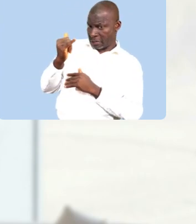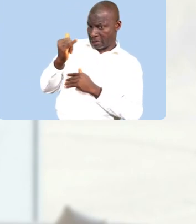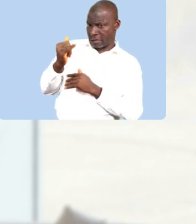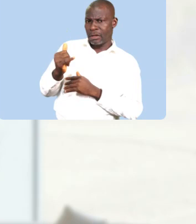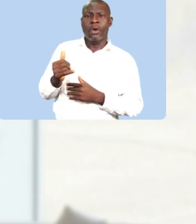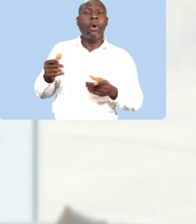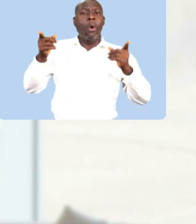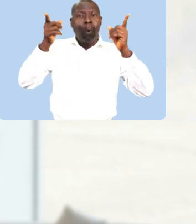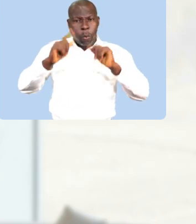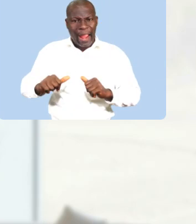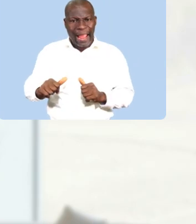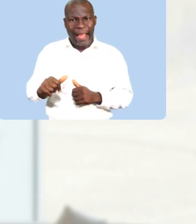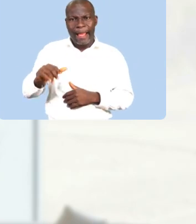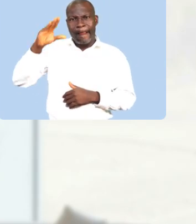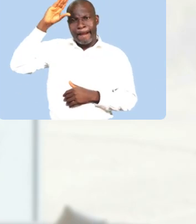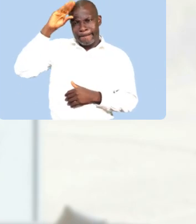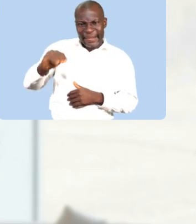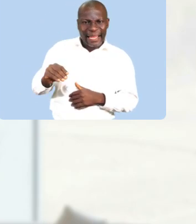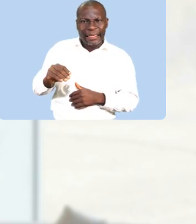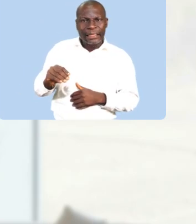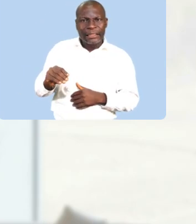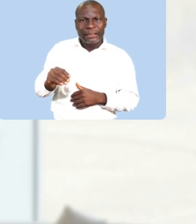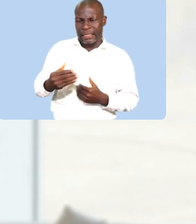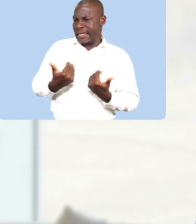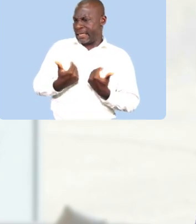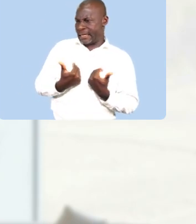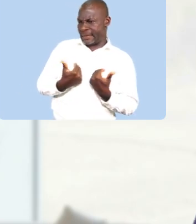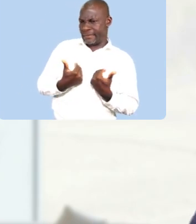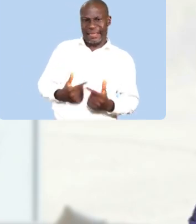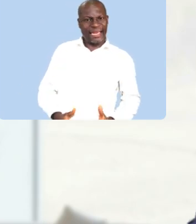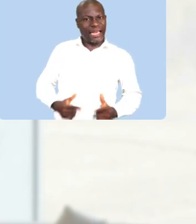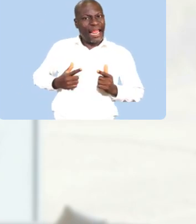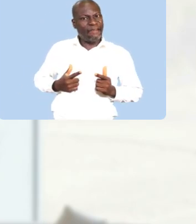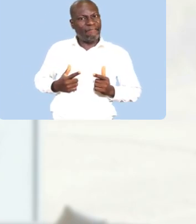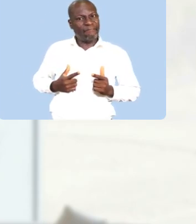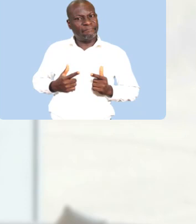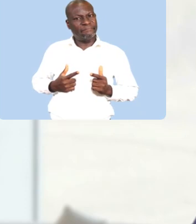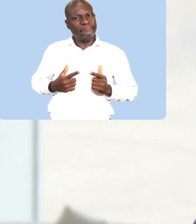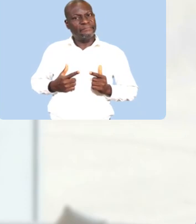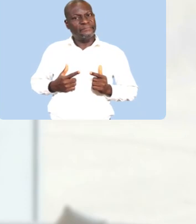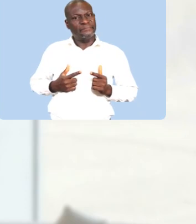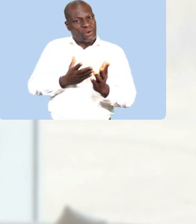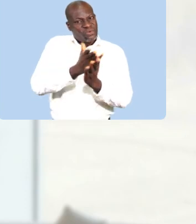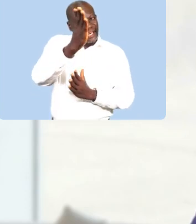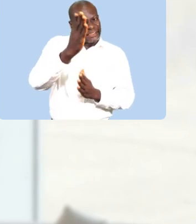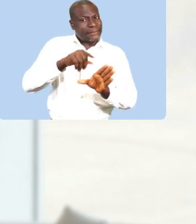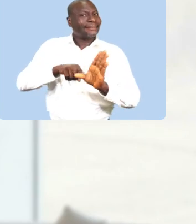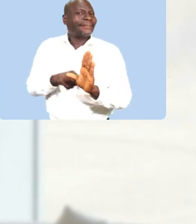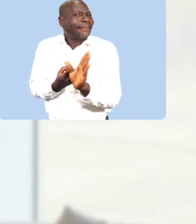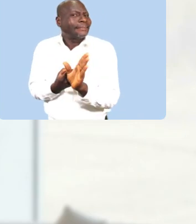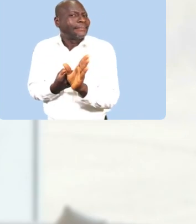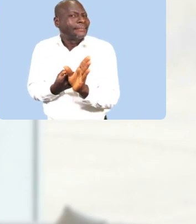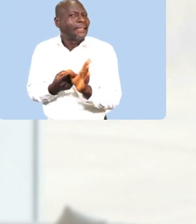everybody ana obi no right e start ana everybody ana obi no right e end